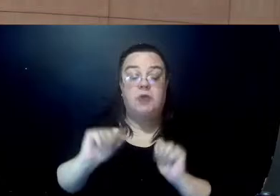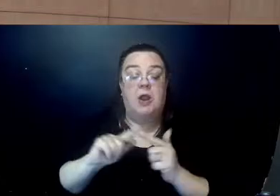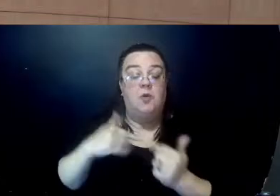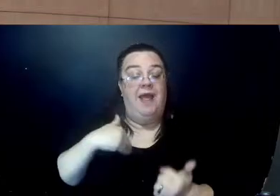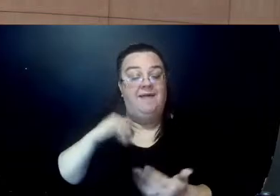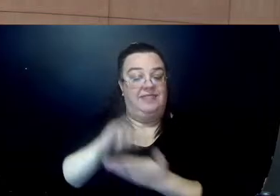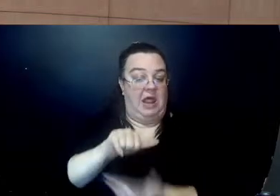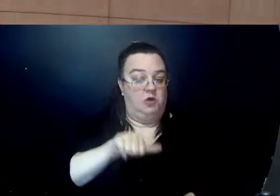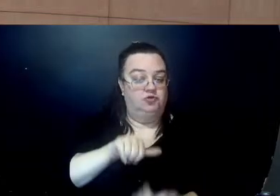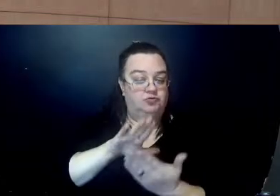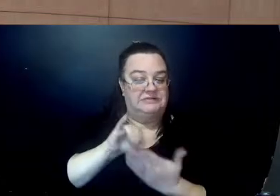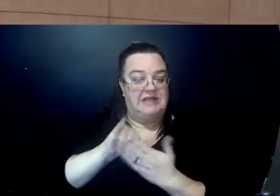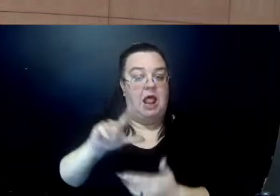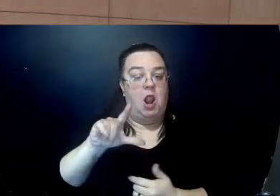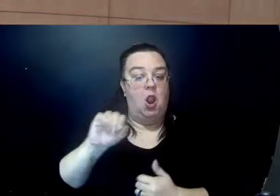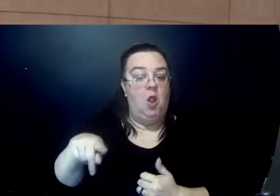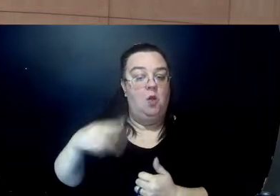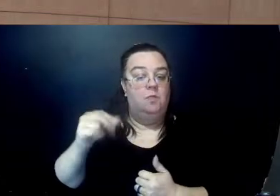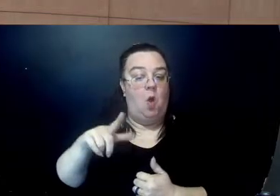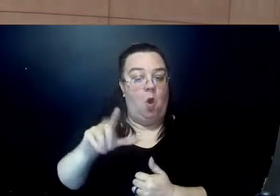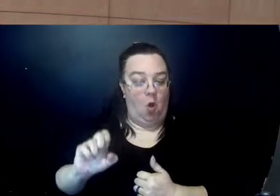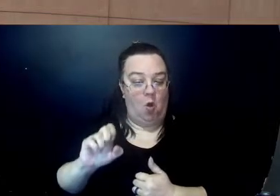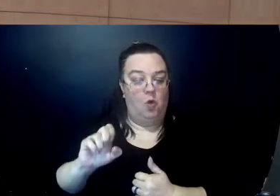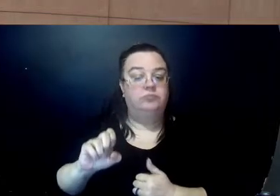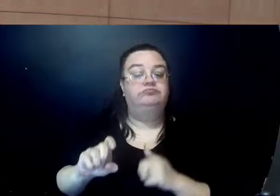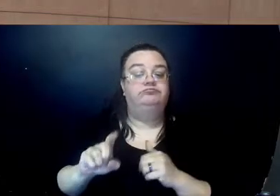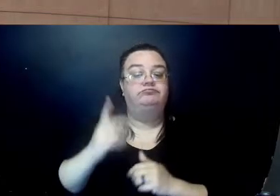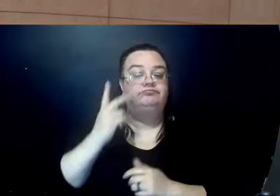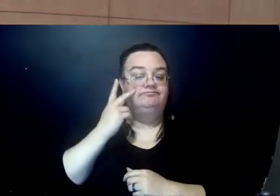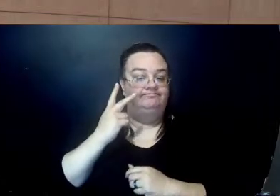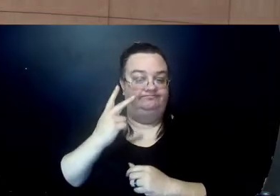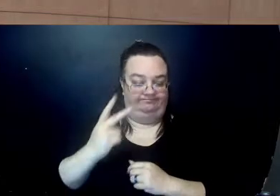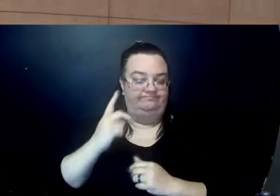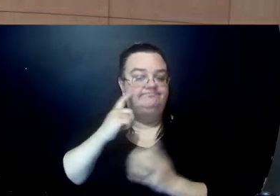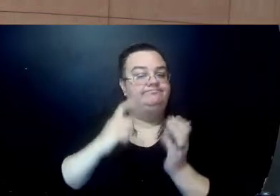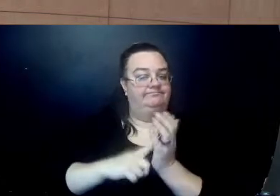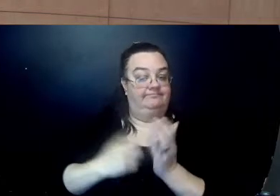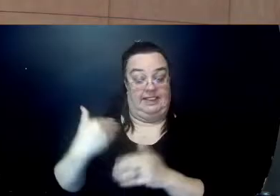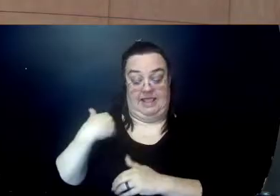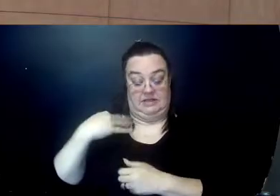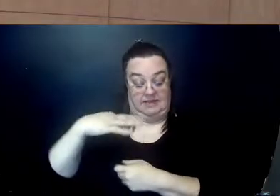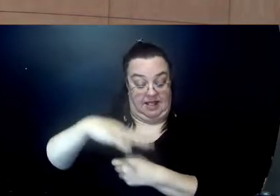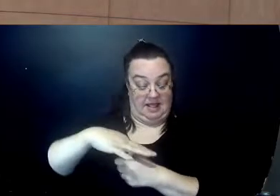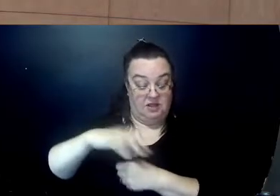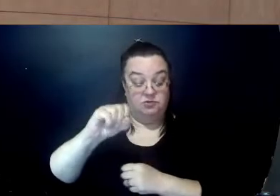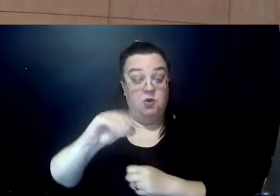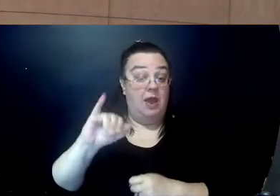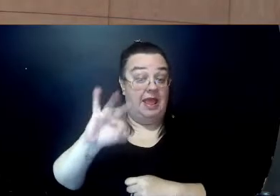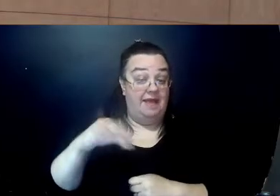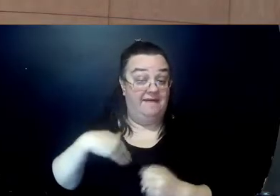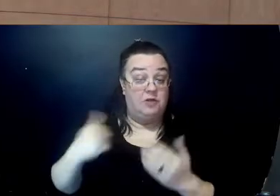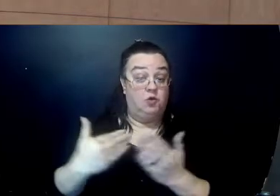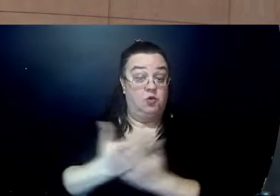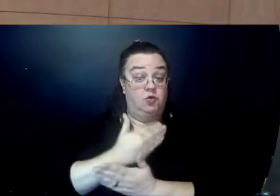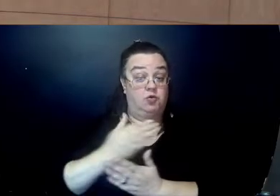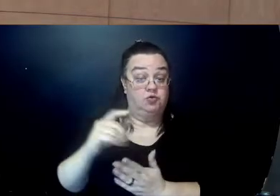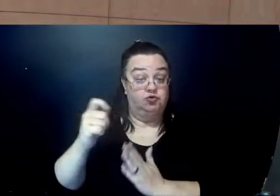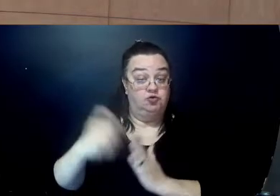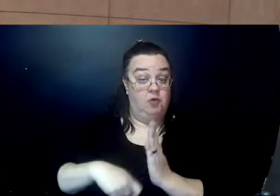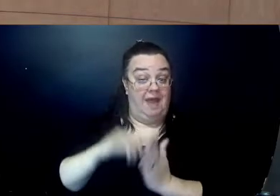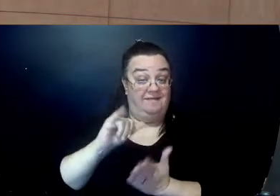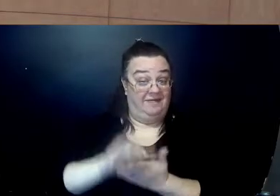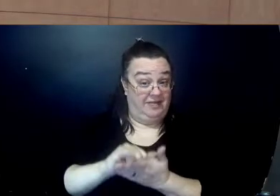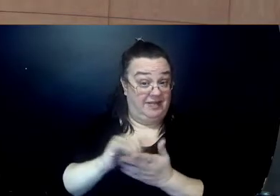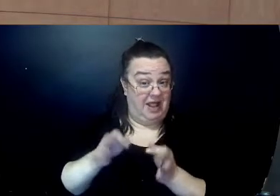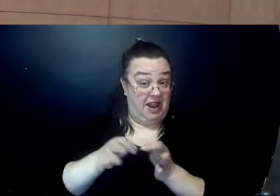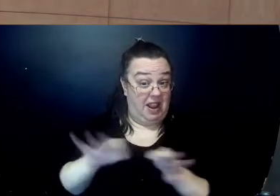that this loophole was revealed last election. So if there is a new draft of the language, can